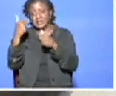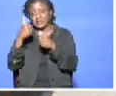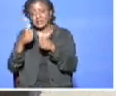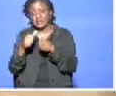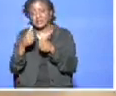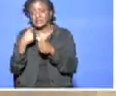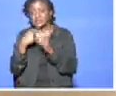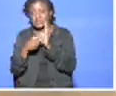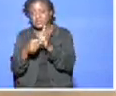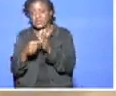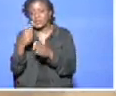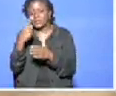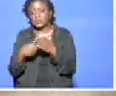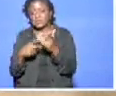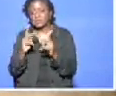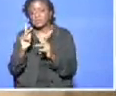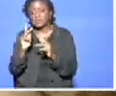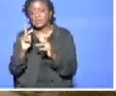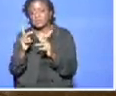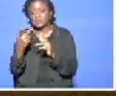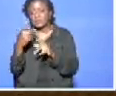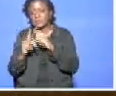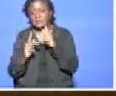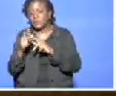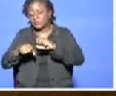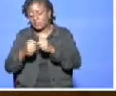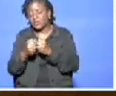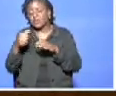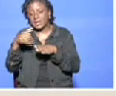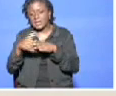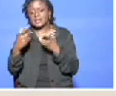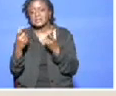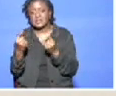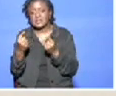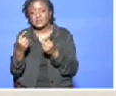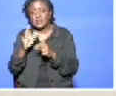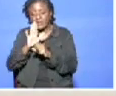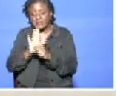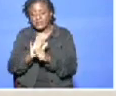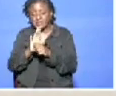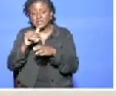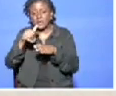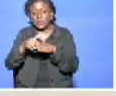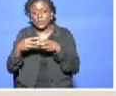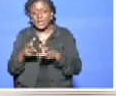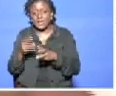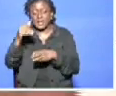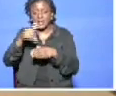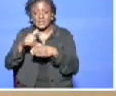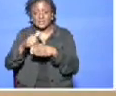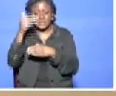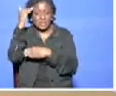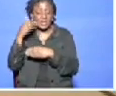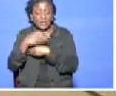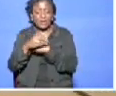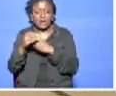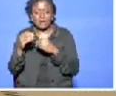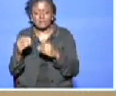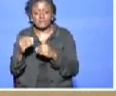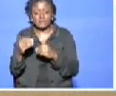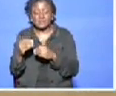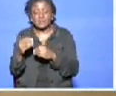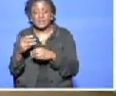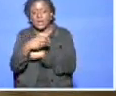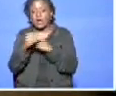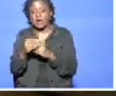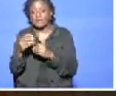forced entry through the roof of the Free National Movement's Mackey Street headquarters. Office manager Vanessa Scott reliving what she found when she opened the office